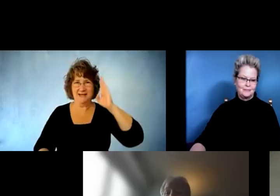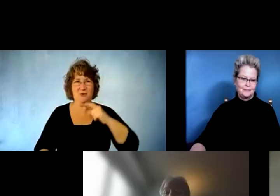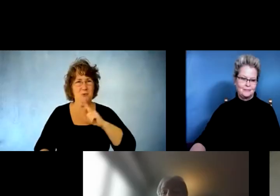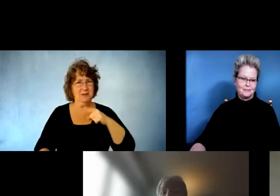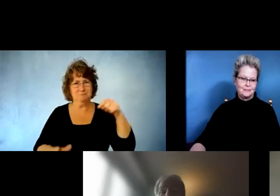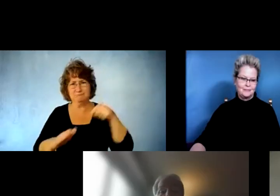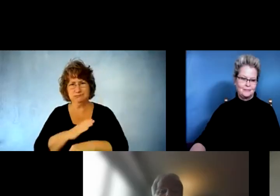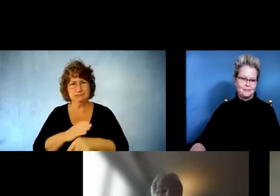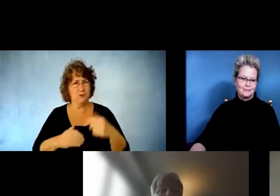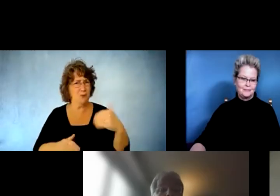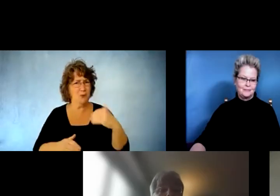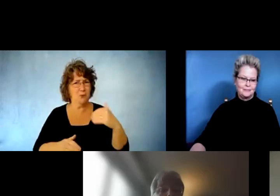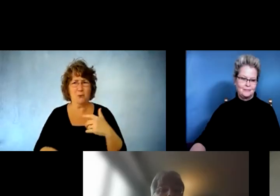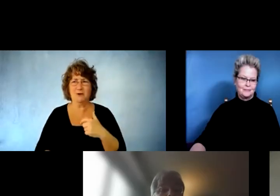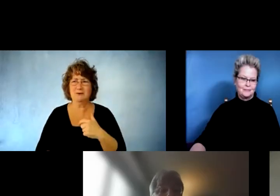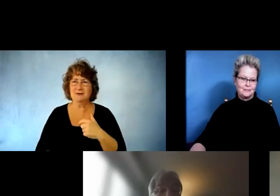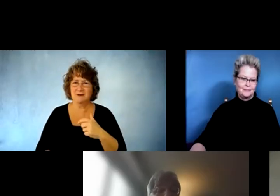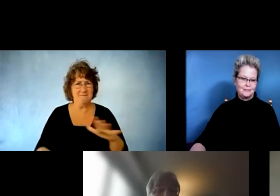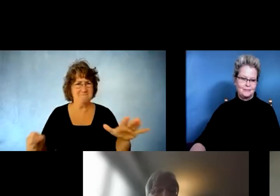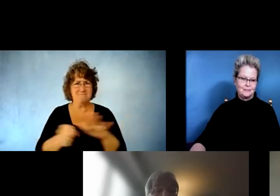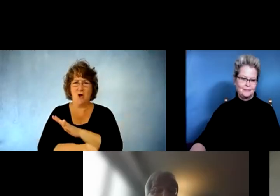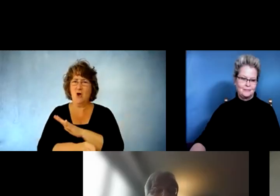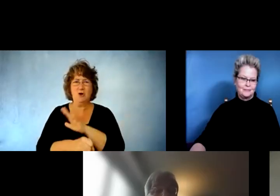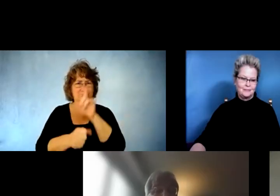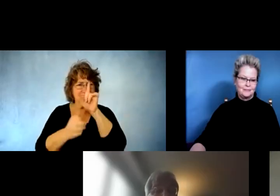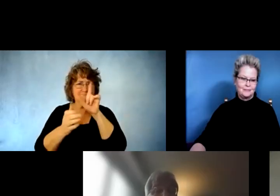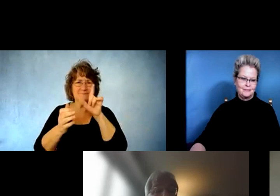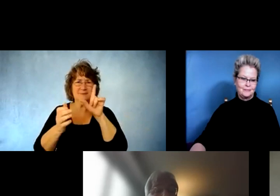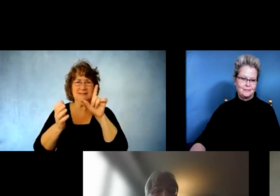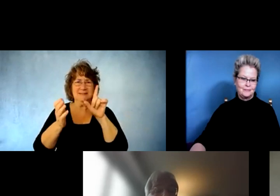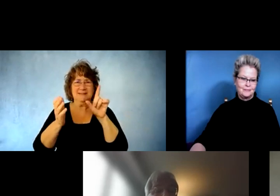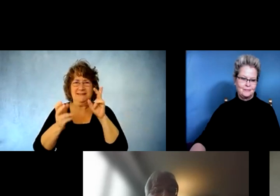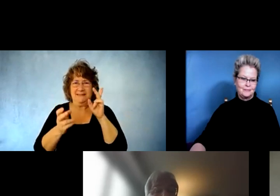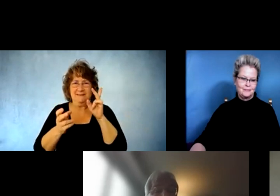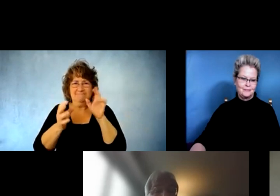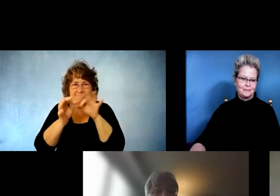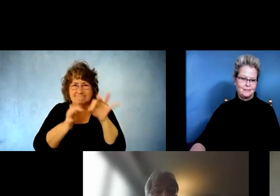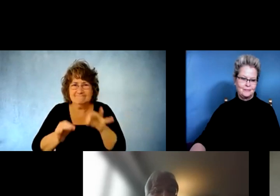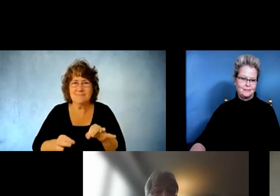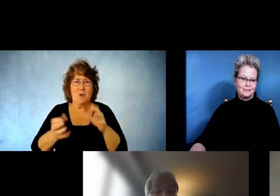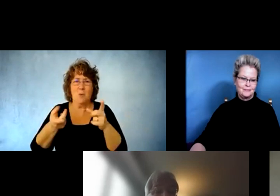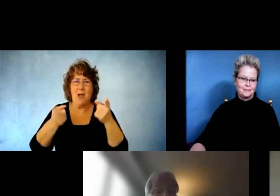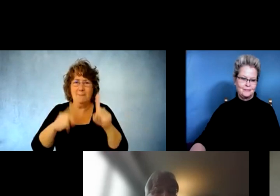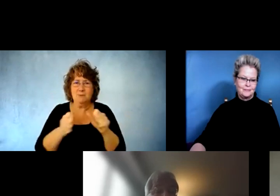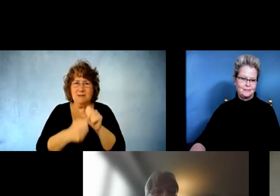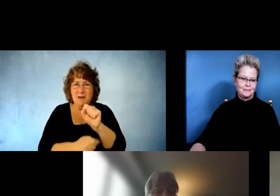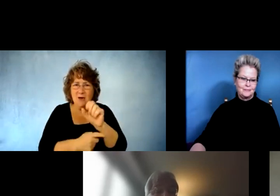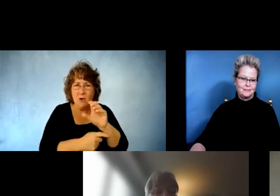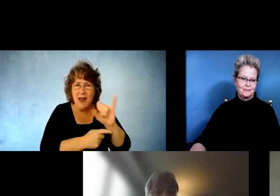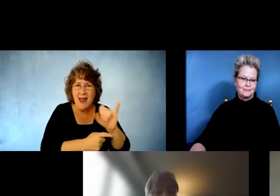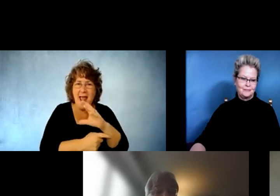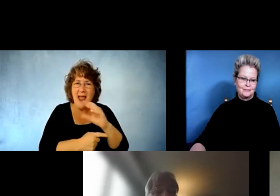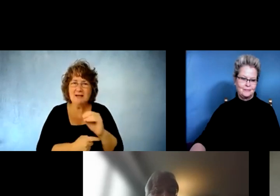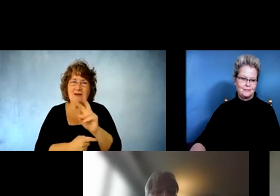um thorough examination of spinal cord injury as well as the vocational resource